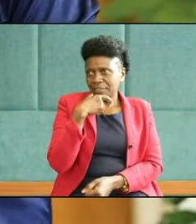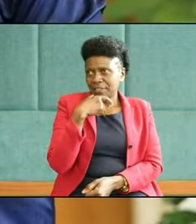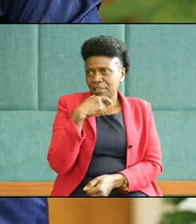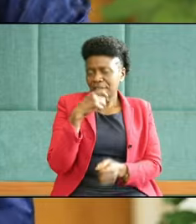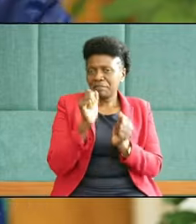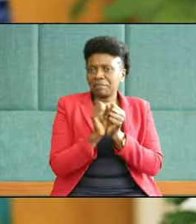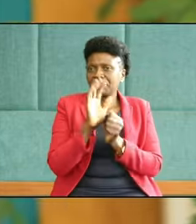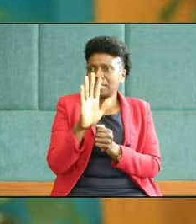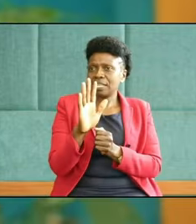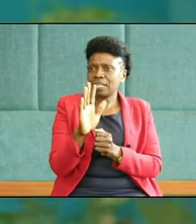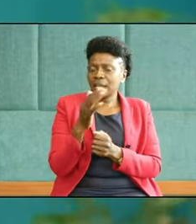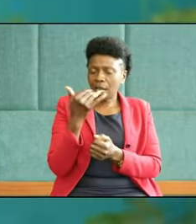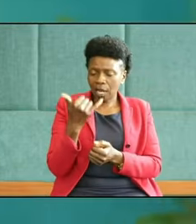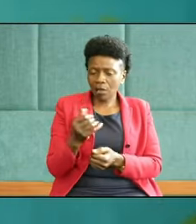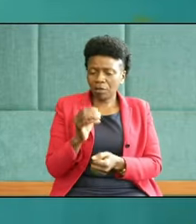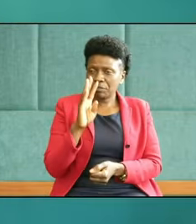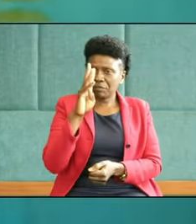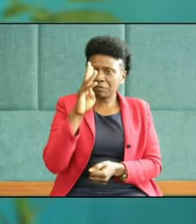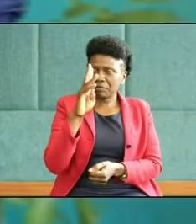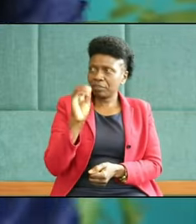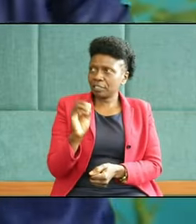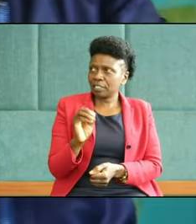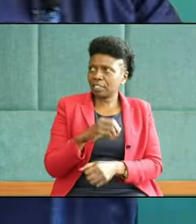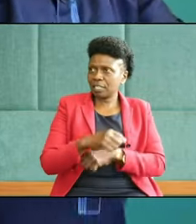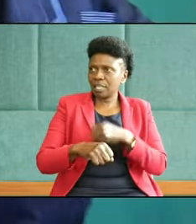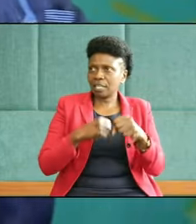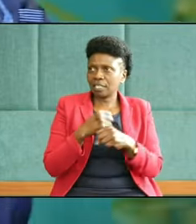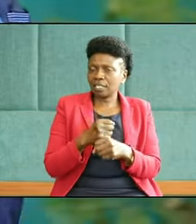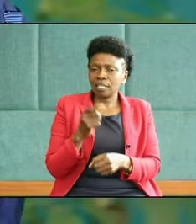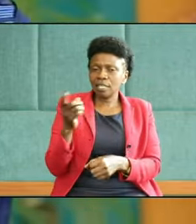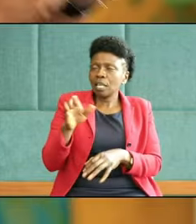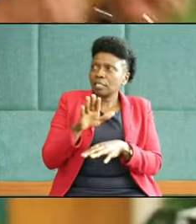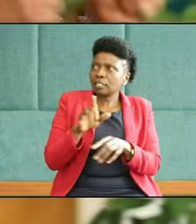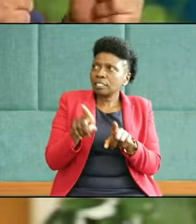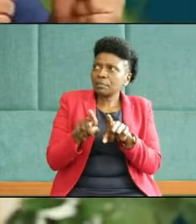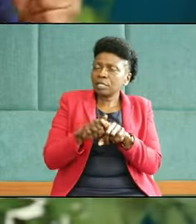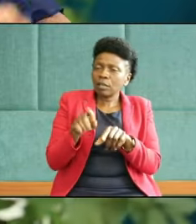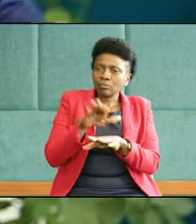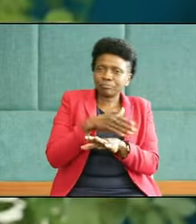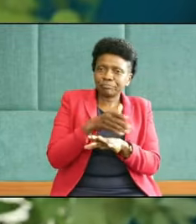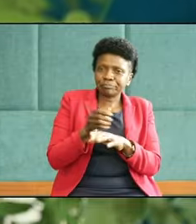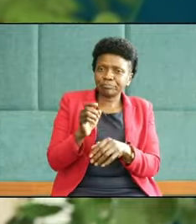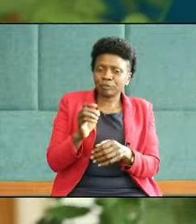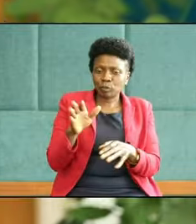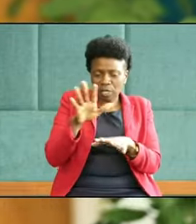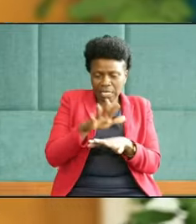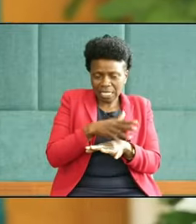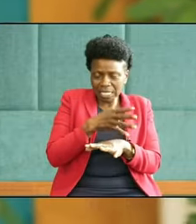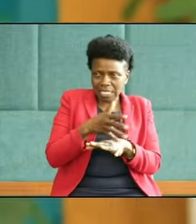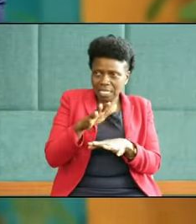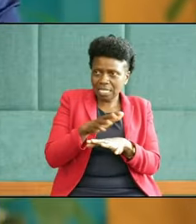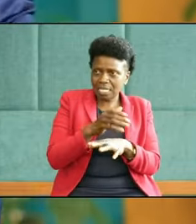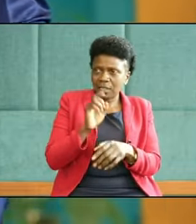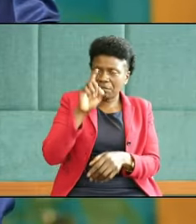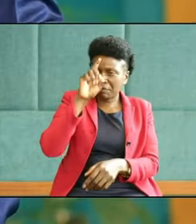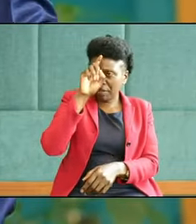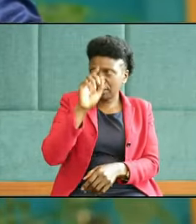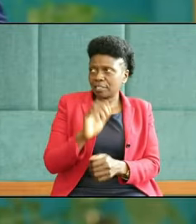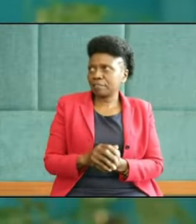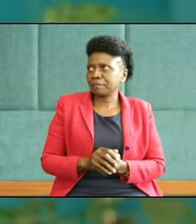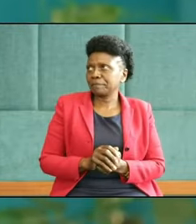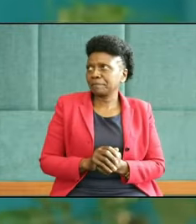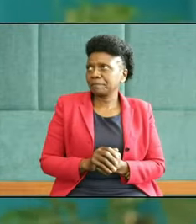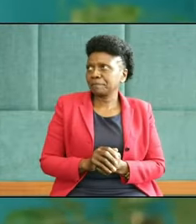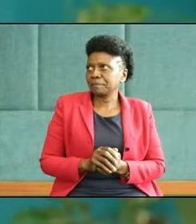now. This was the song we used to sing in my village church. Lift up the trumpet and loud let it